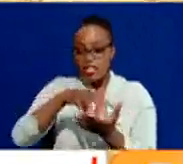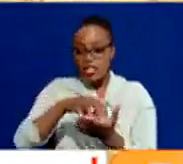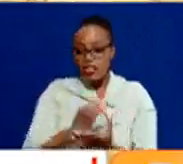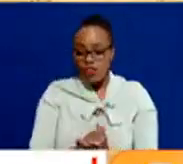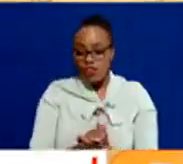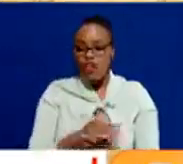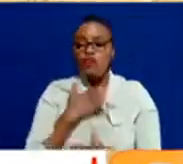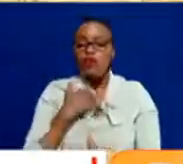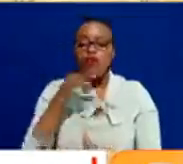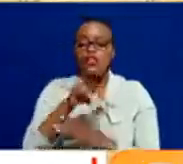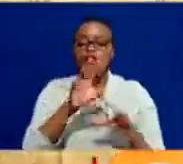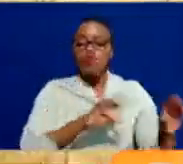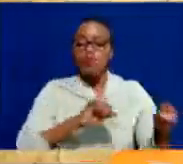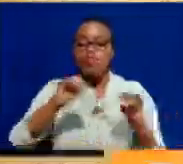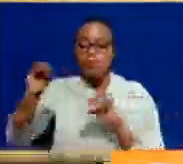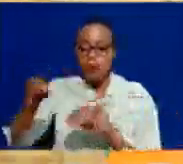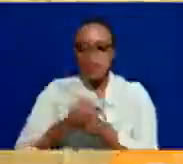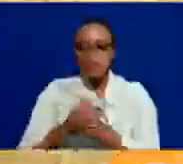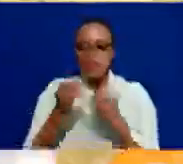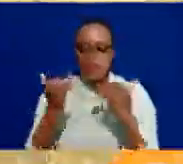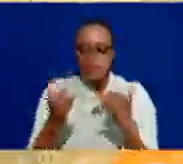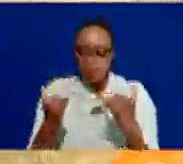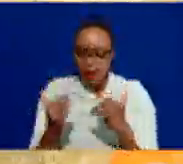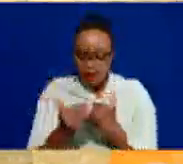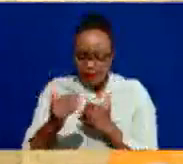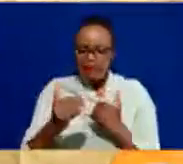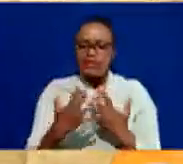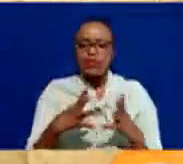we want them to be transferred with immediate.